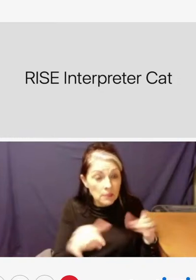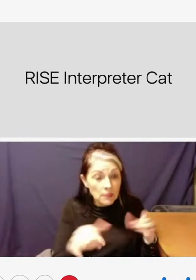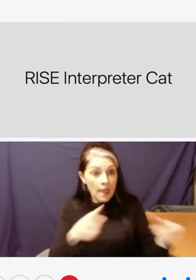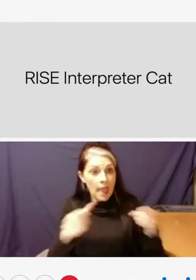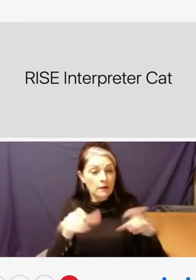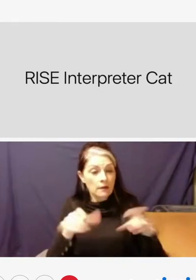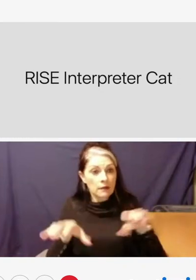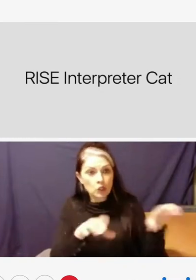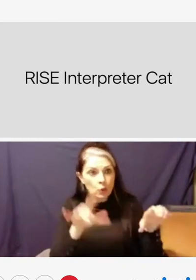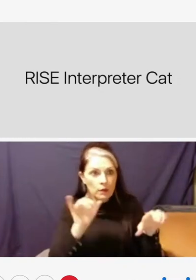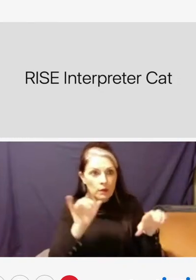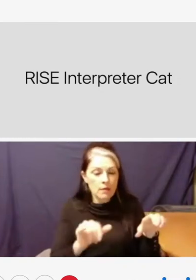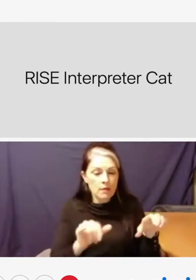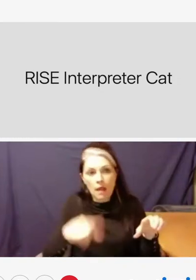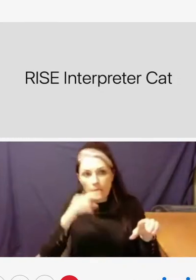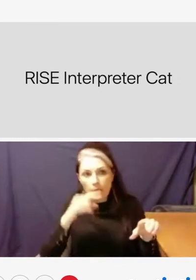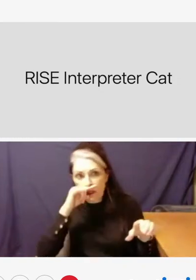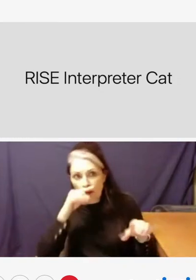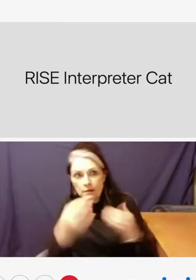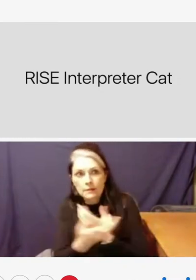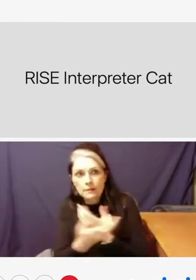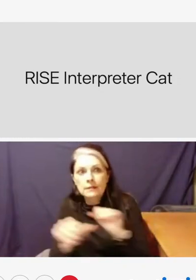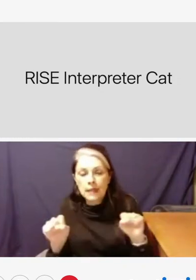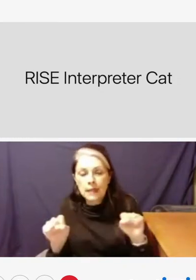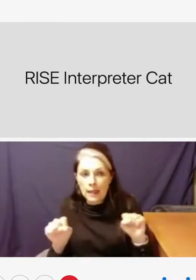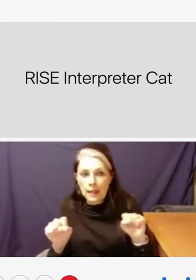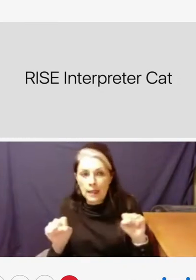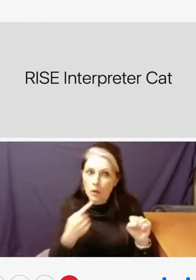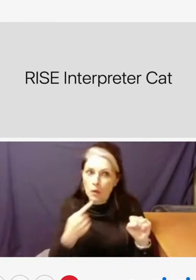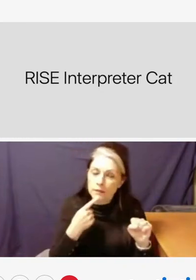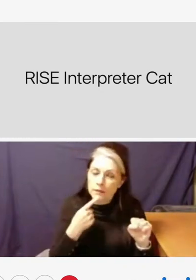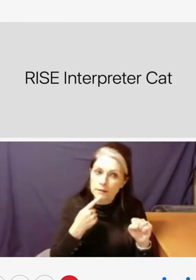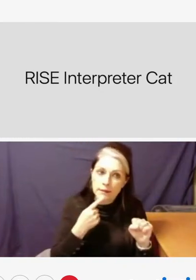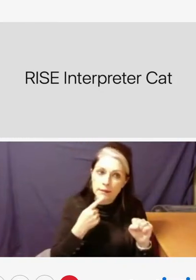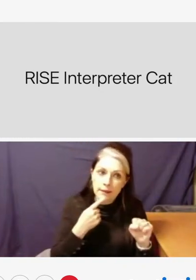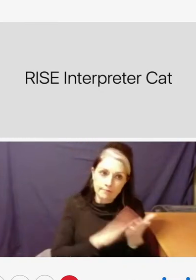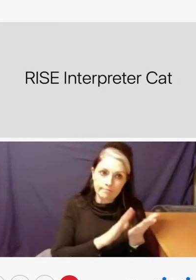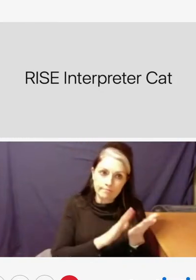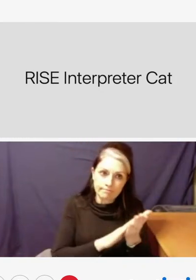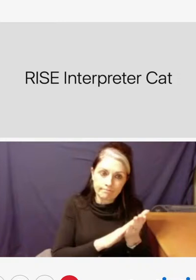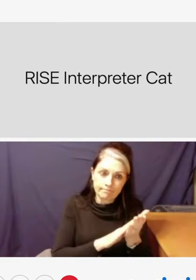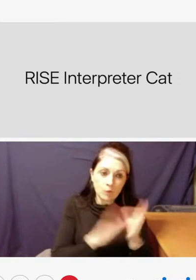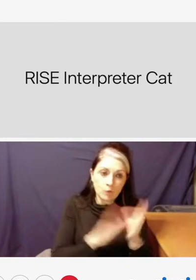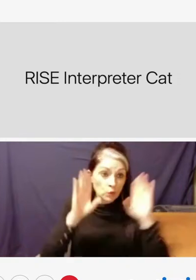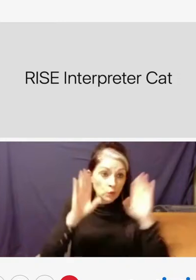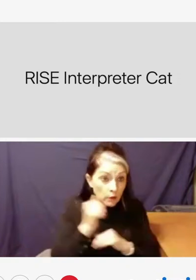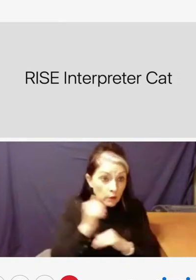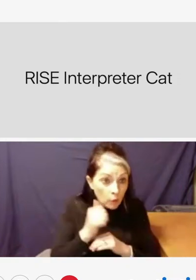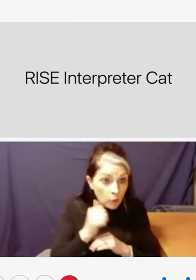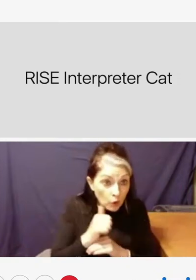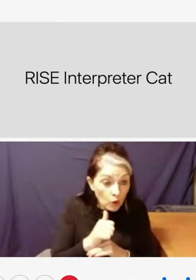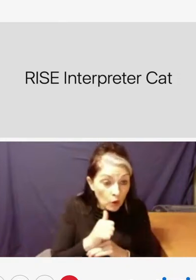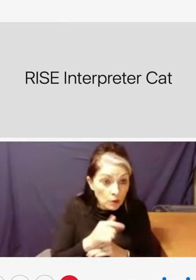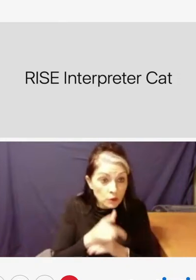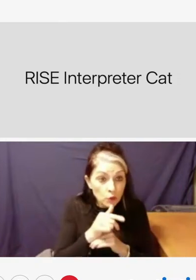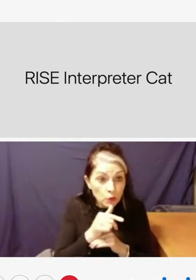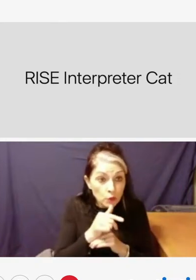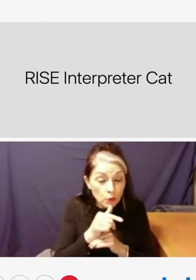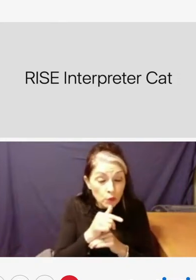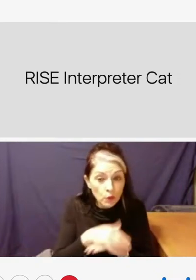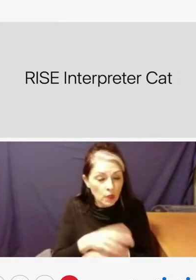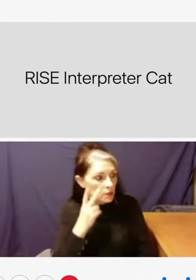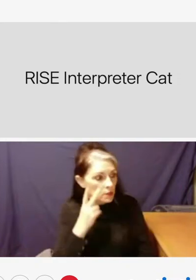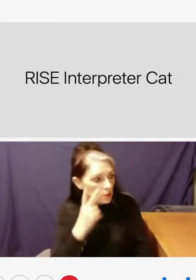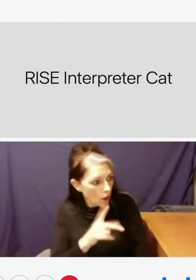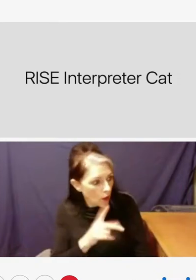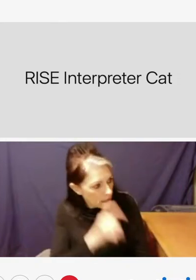would be safe so I just want to to give a shout out to these wonderful girls who uh saw a need and made it